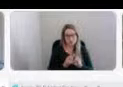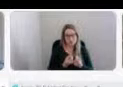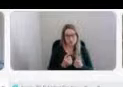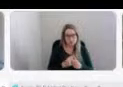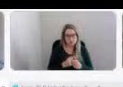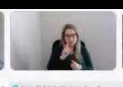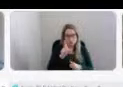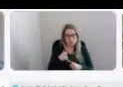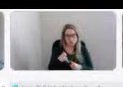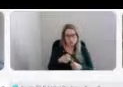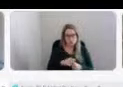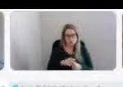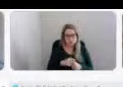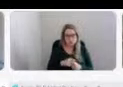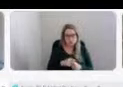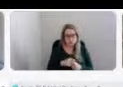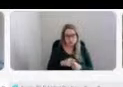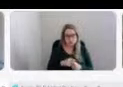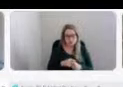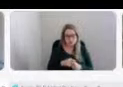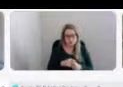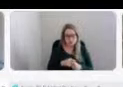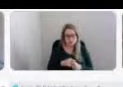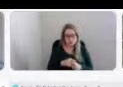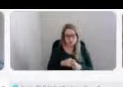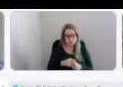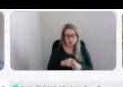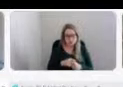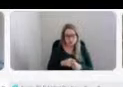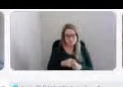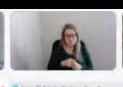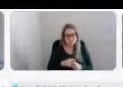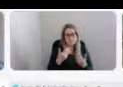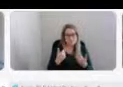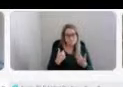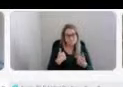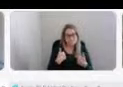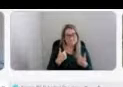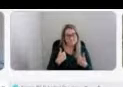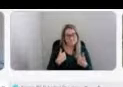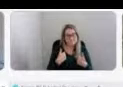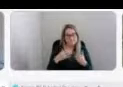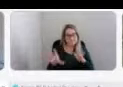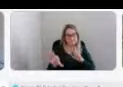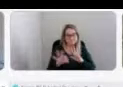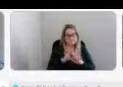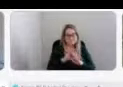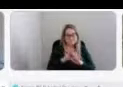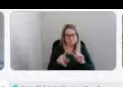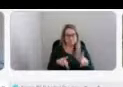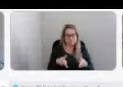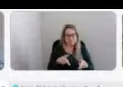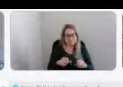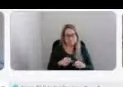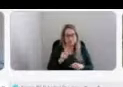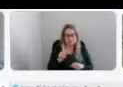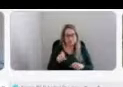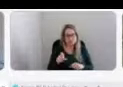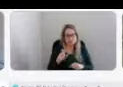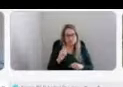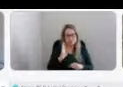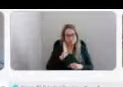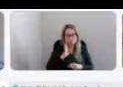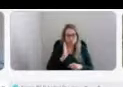we need to bring forward forward candidates who will also appeal to the